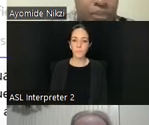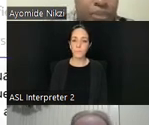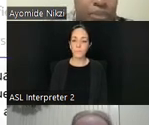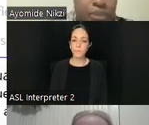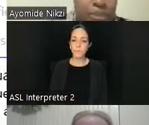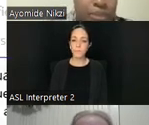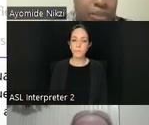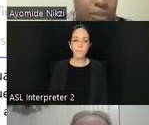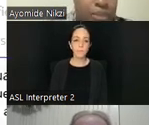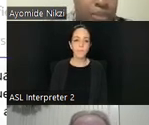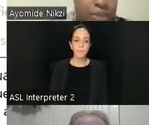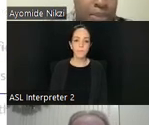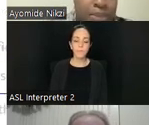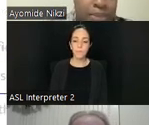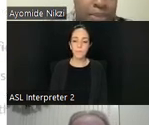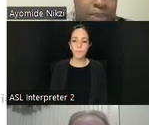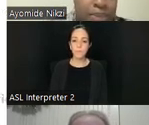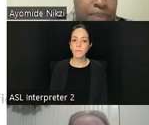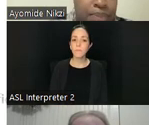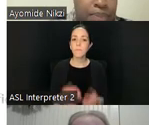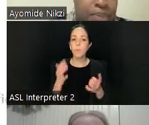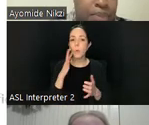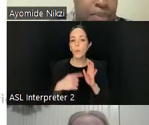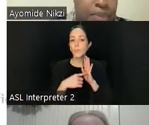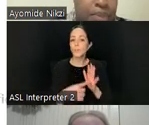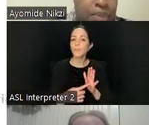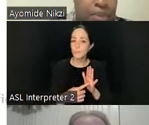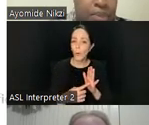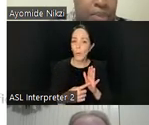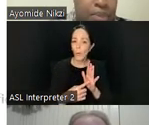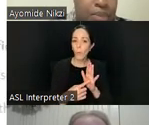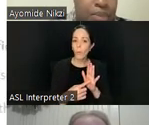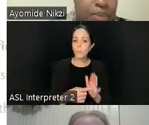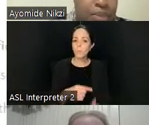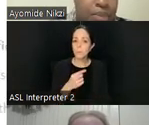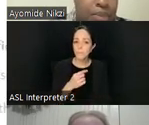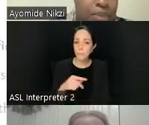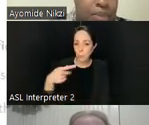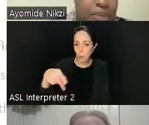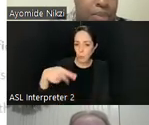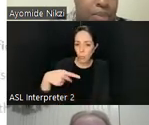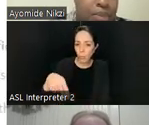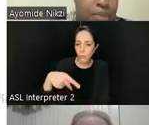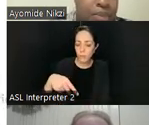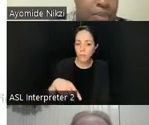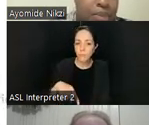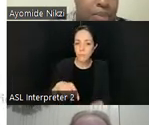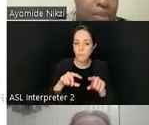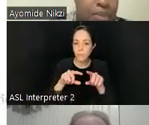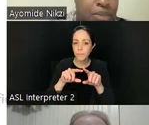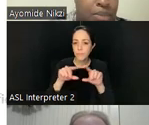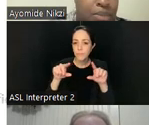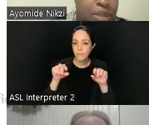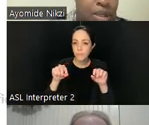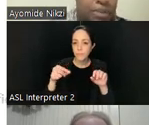And then it's going to show as highlighted when we send it along. I don't know why it's not currently showing